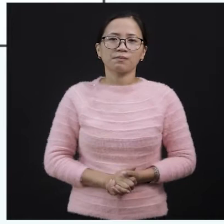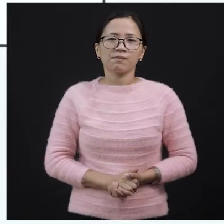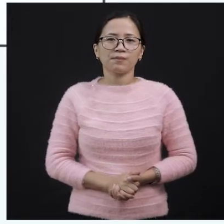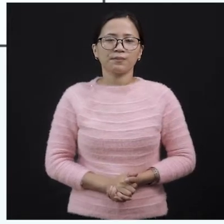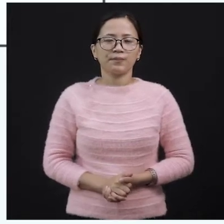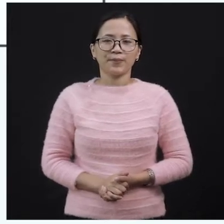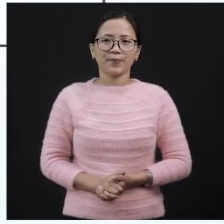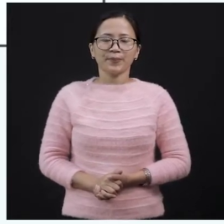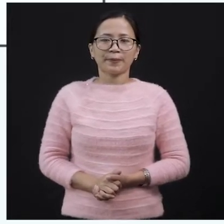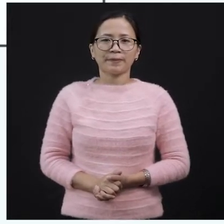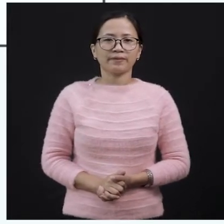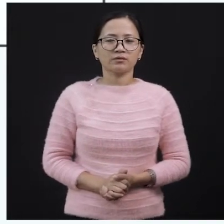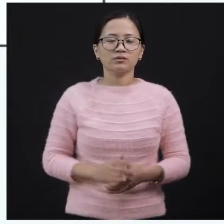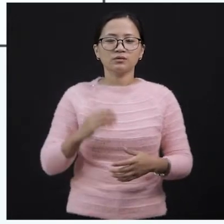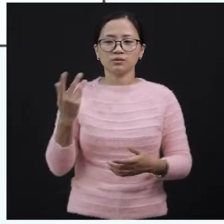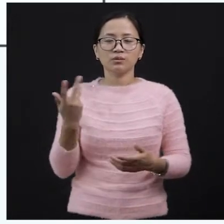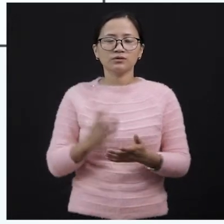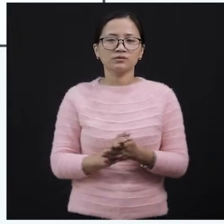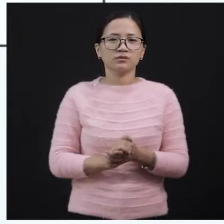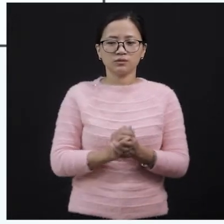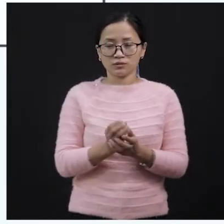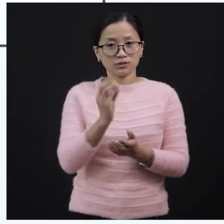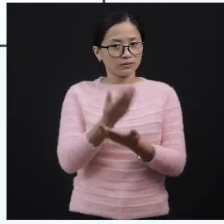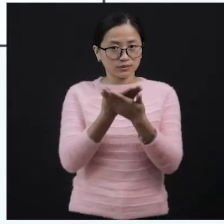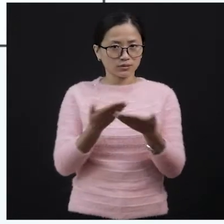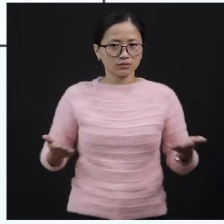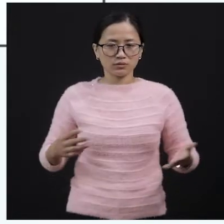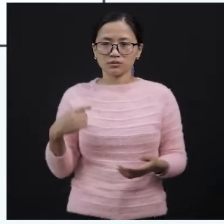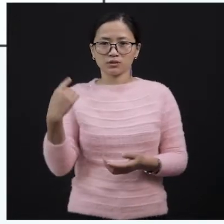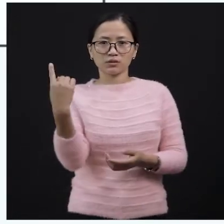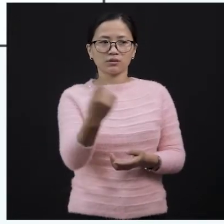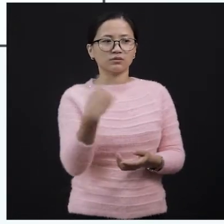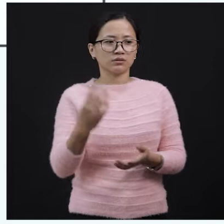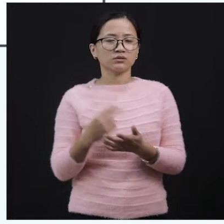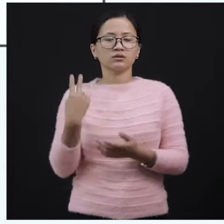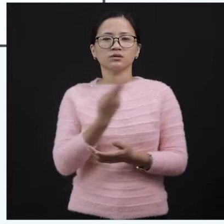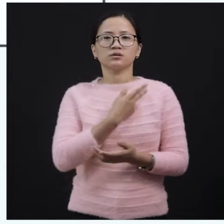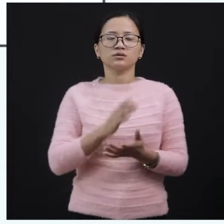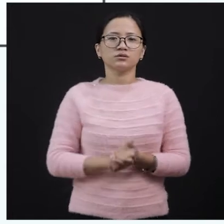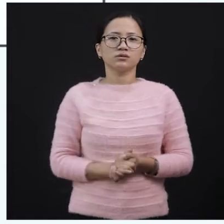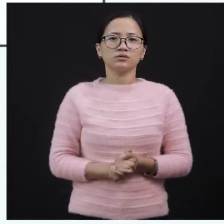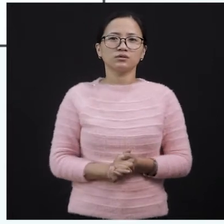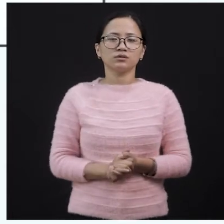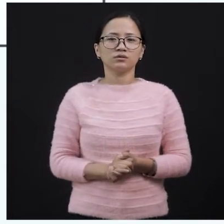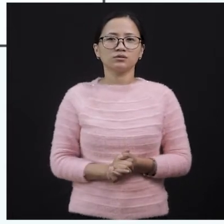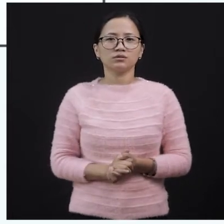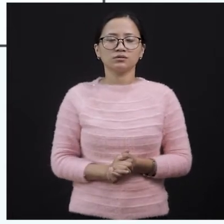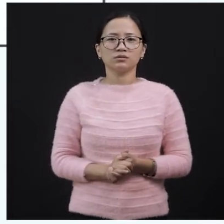Now, whatever object that is around us, it can be a transparent, it can